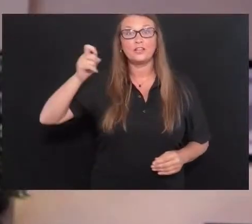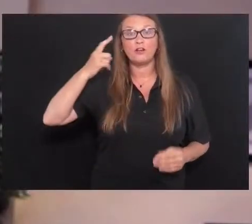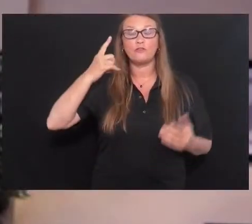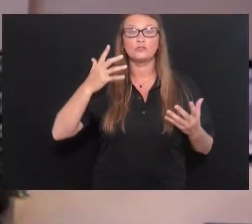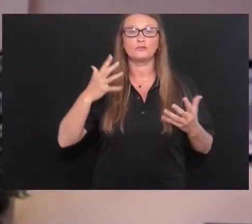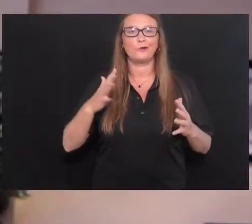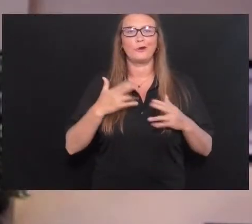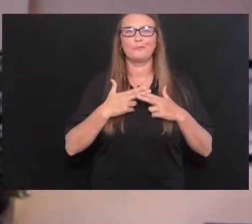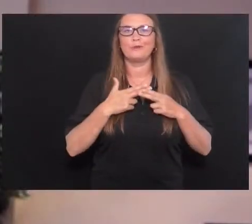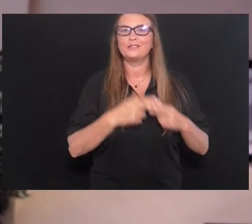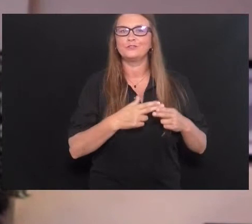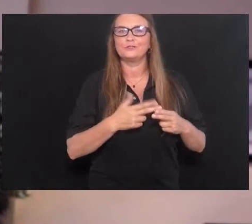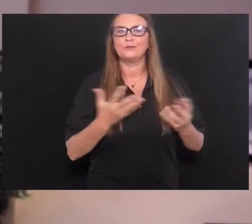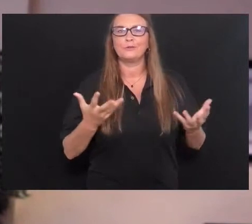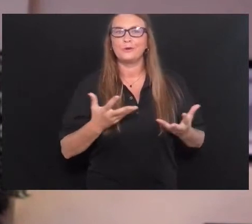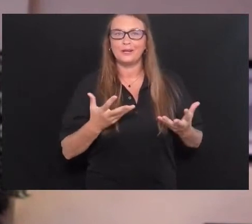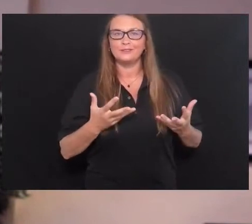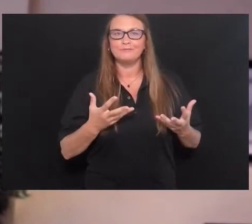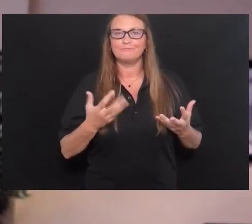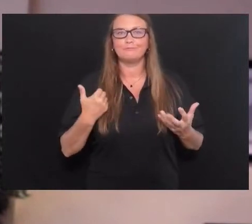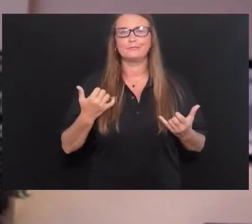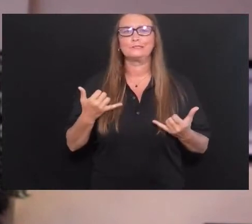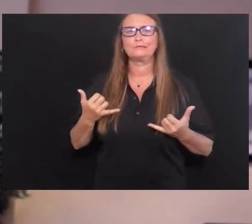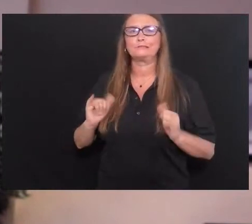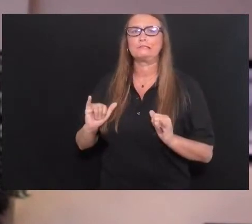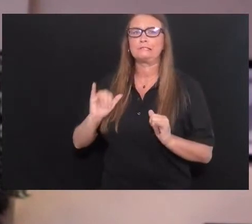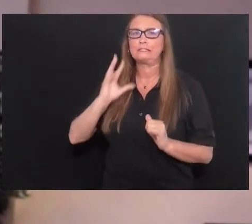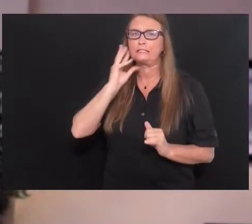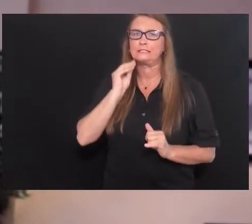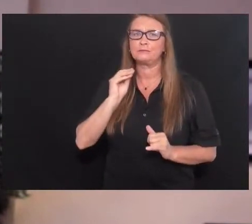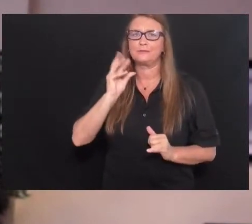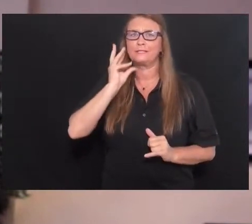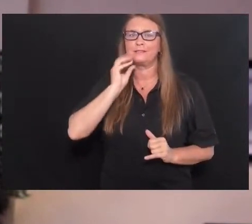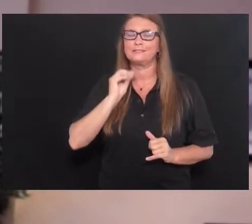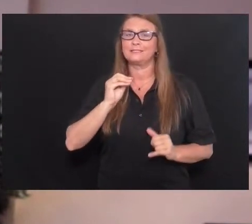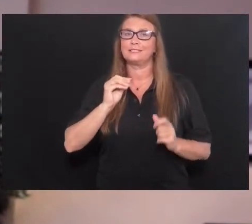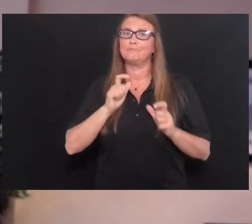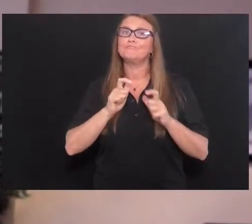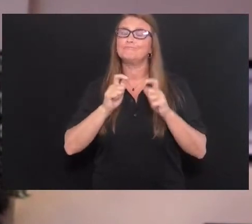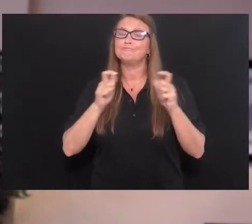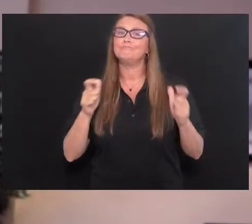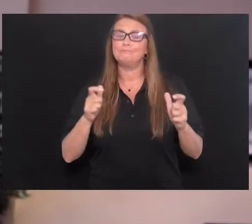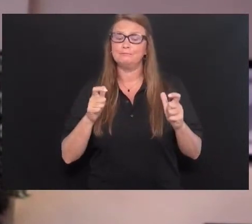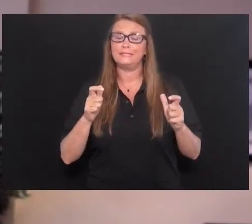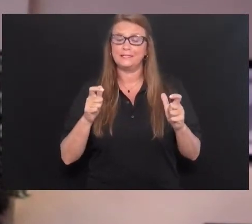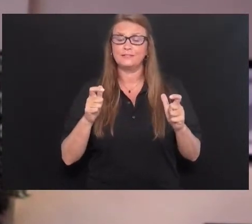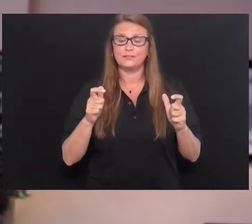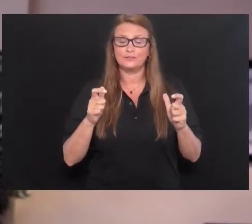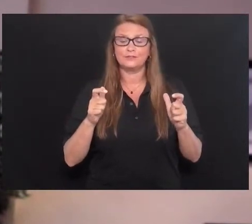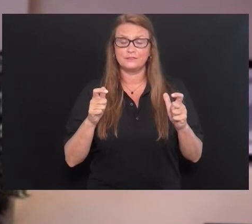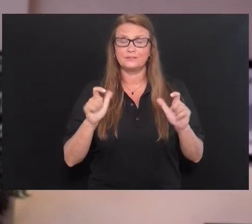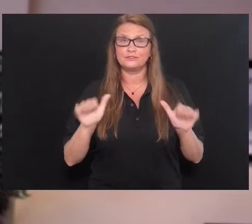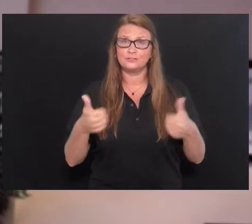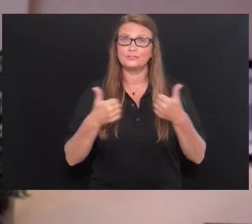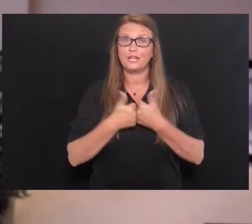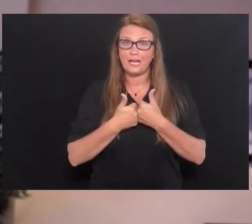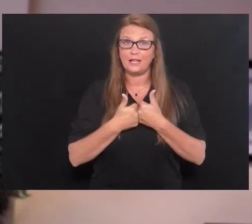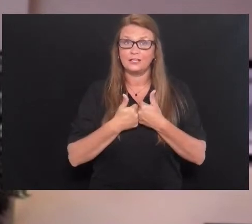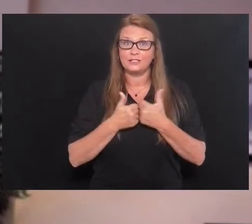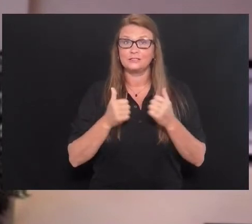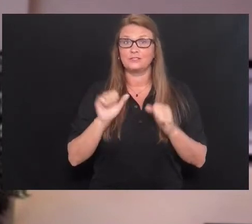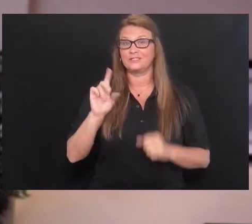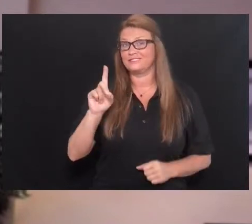said, we are still experiencing a substantial set of challenges with the